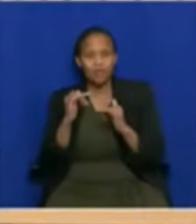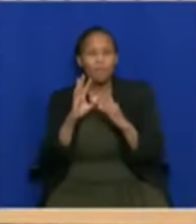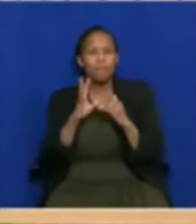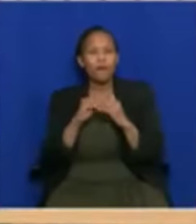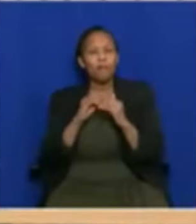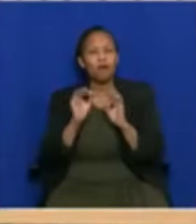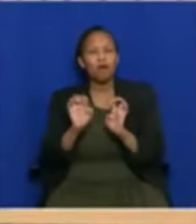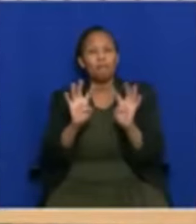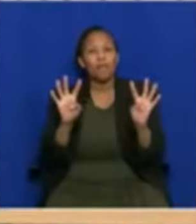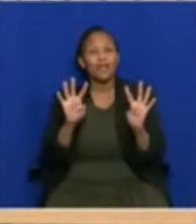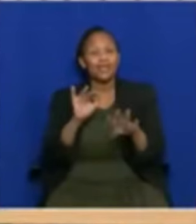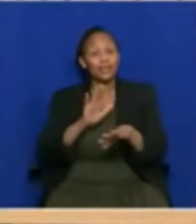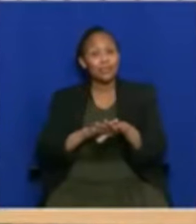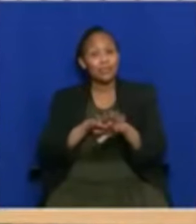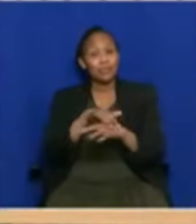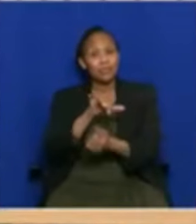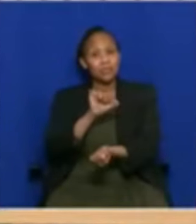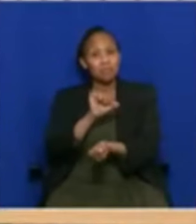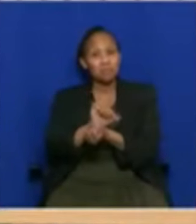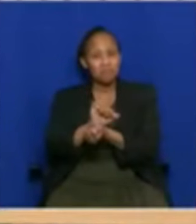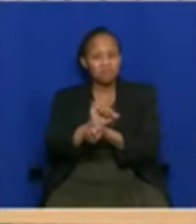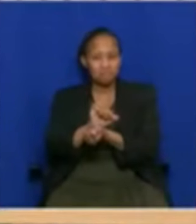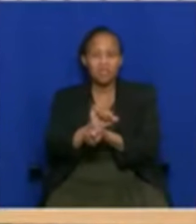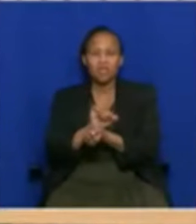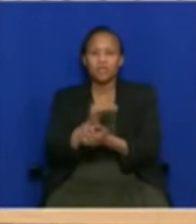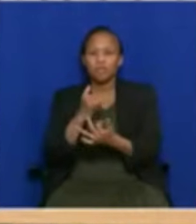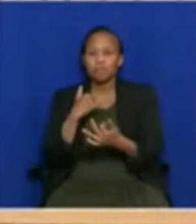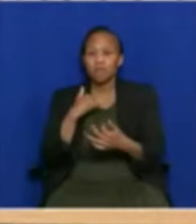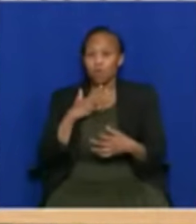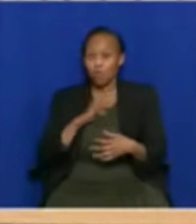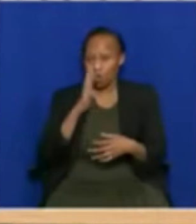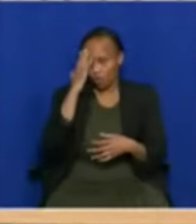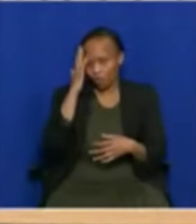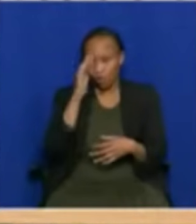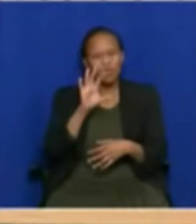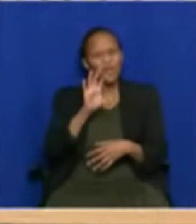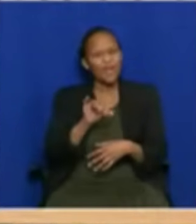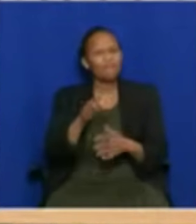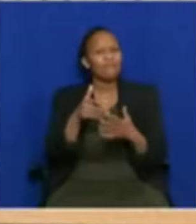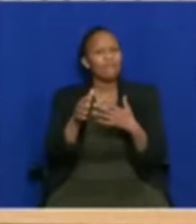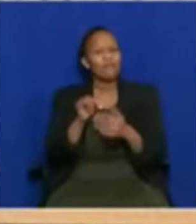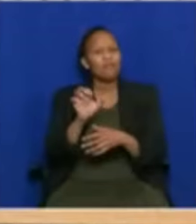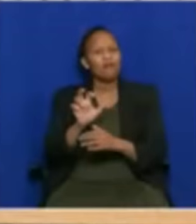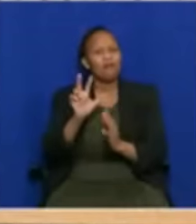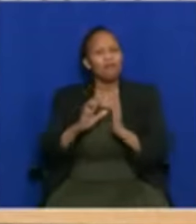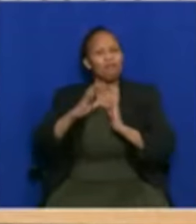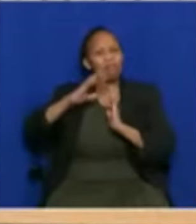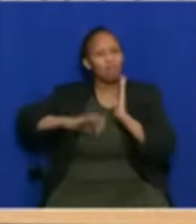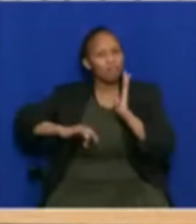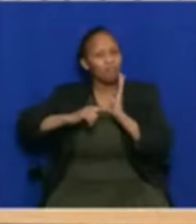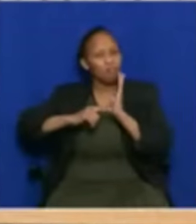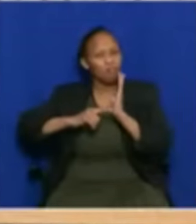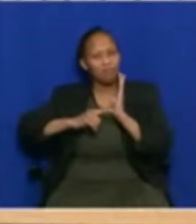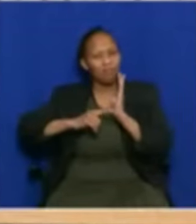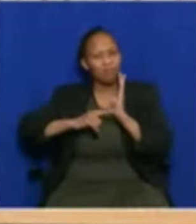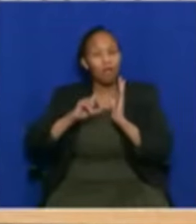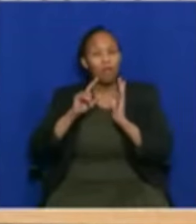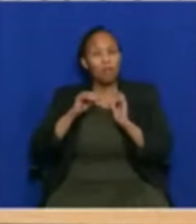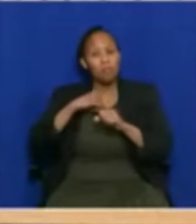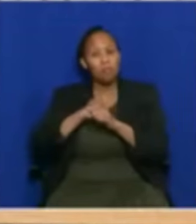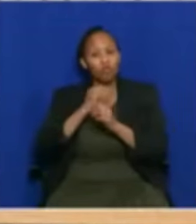this particular affidavit that I should have regard to and make sure that I do not skip in setting out my chronology?